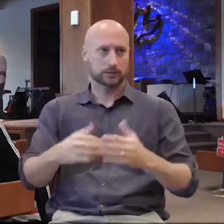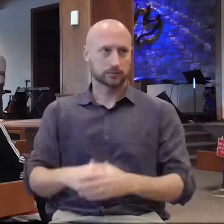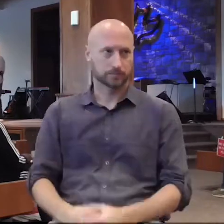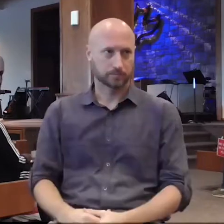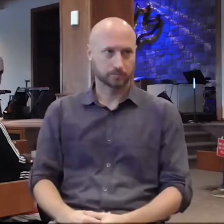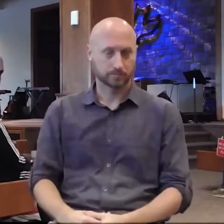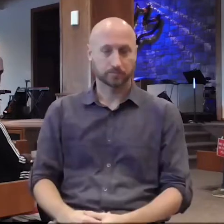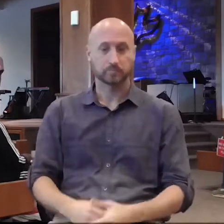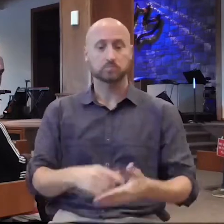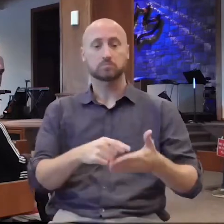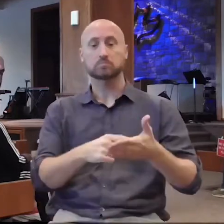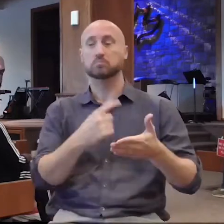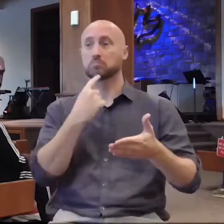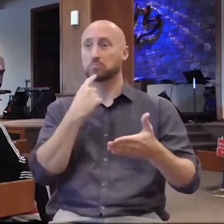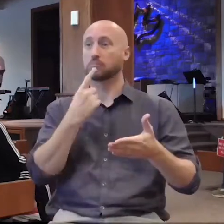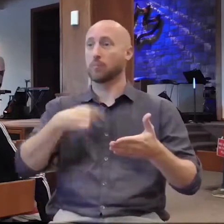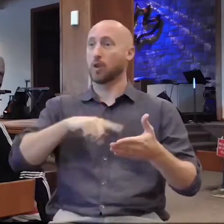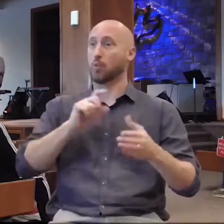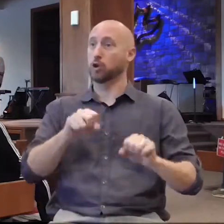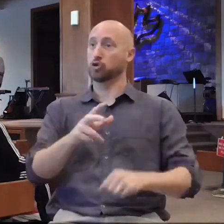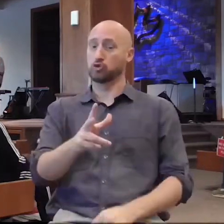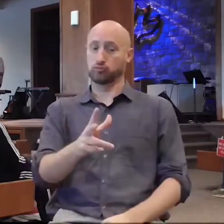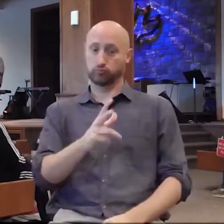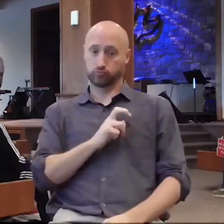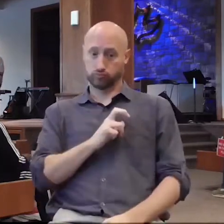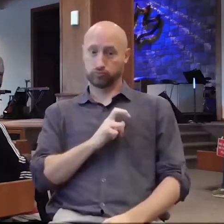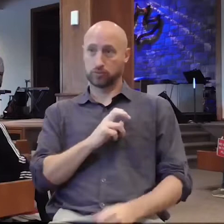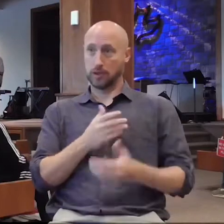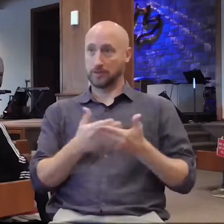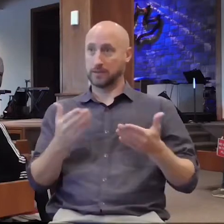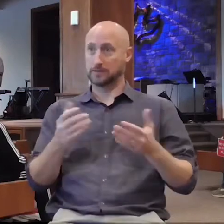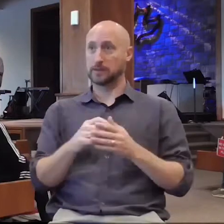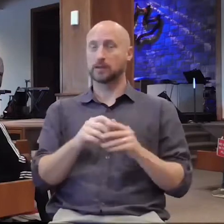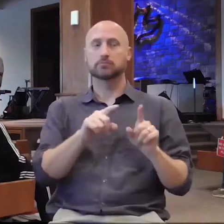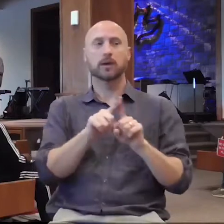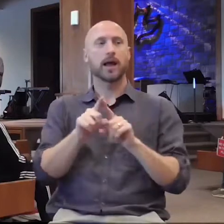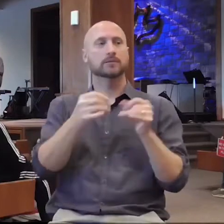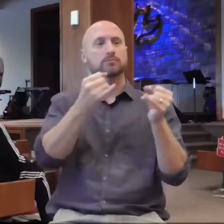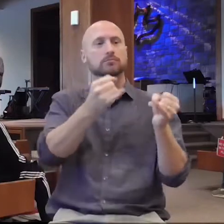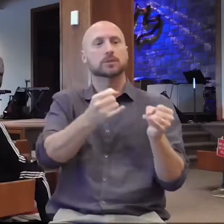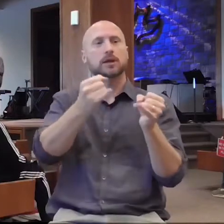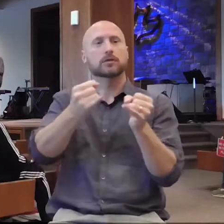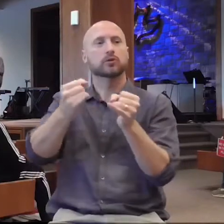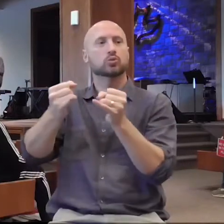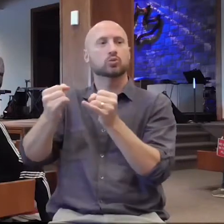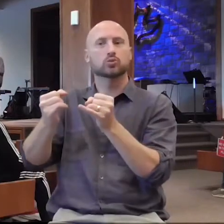And it says that we should hear these things as individuals.